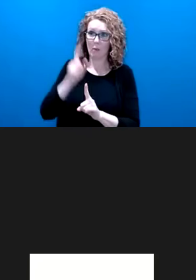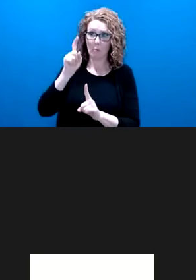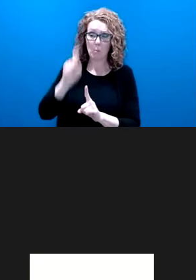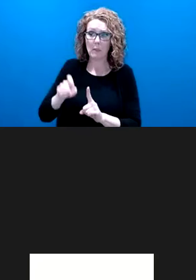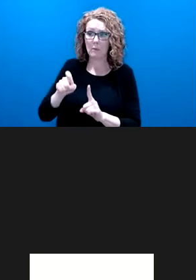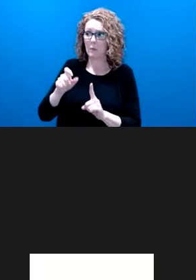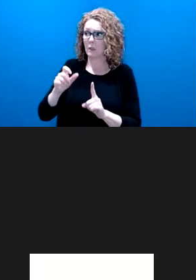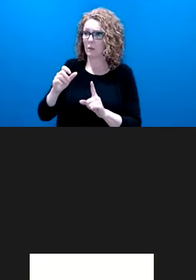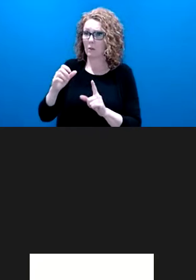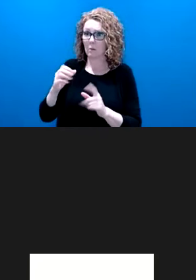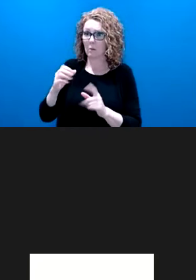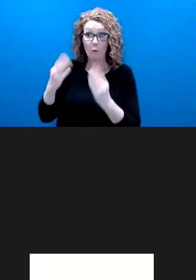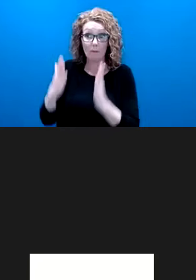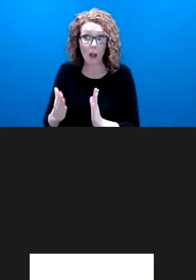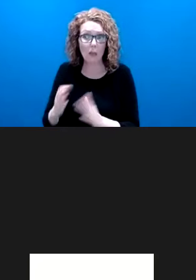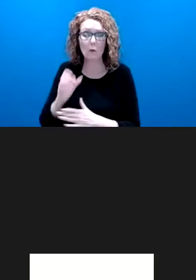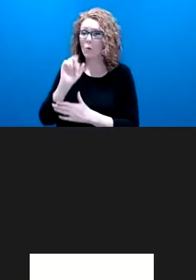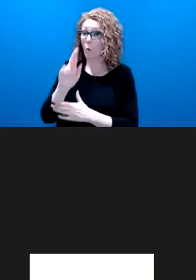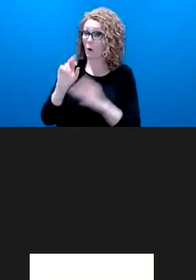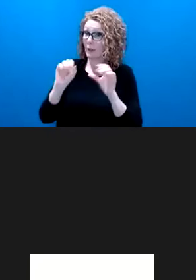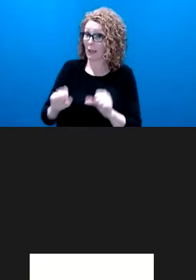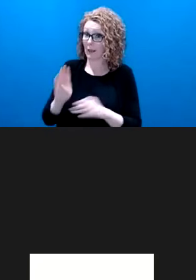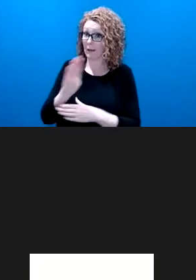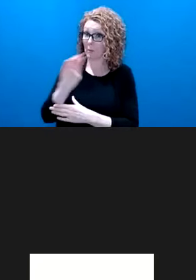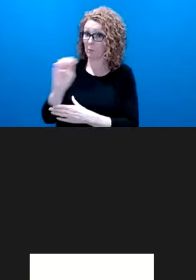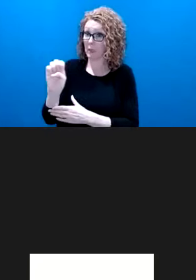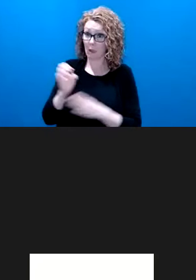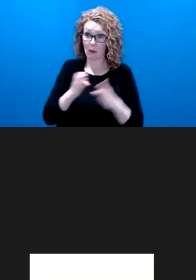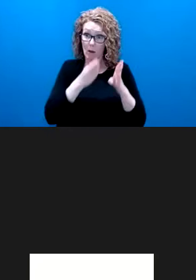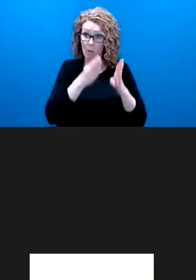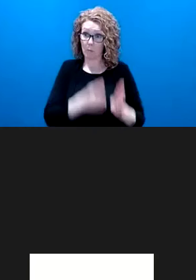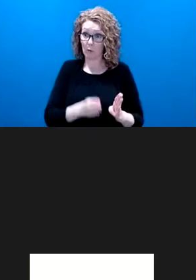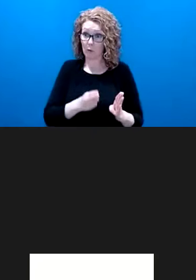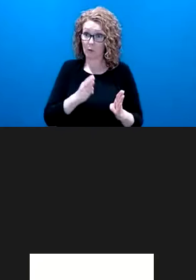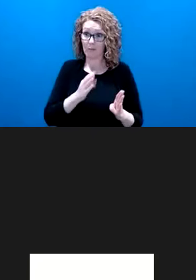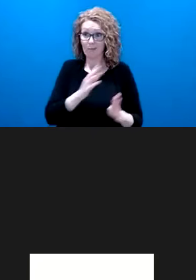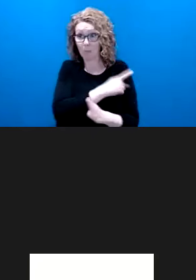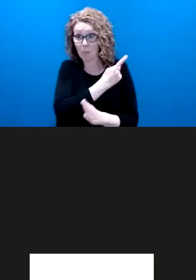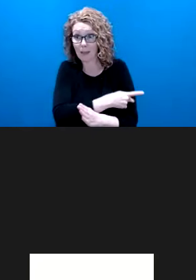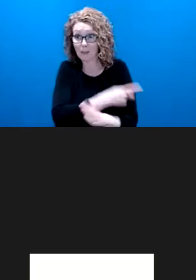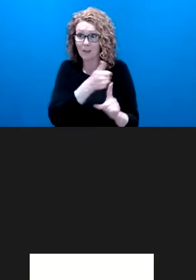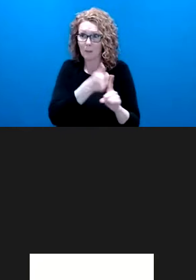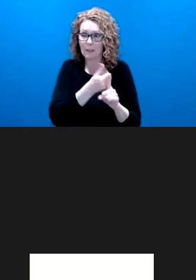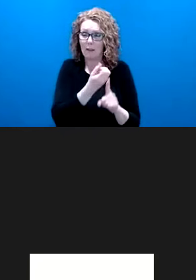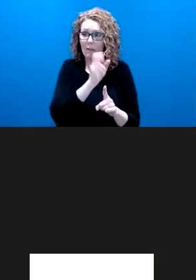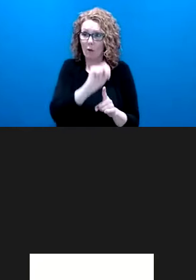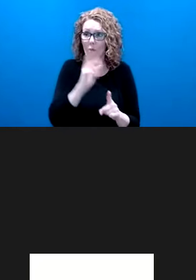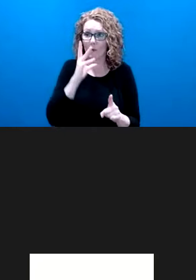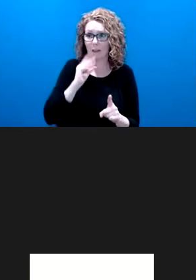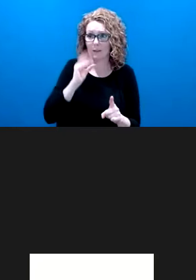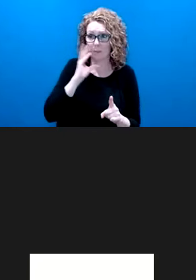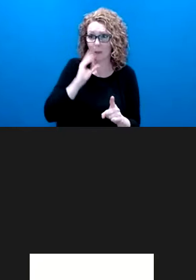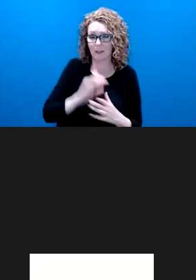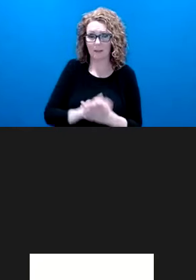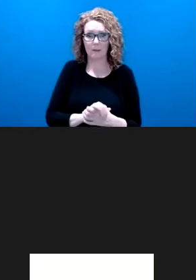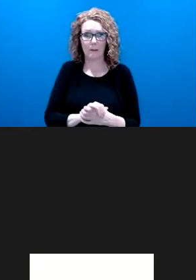that what we do here can increase or decrease the amount of training programs or the people